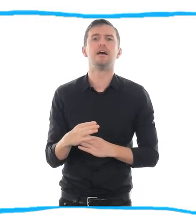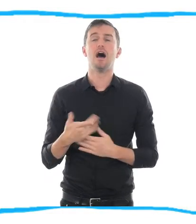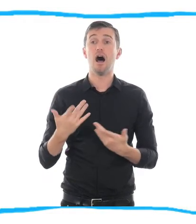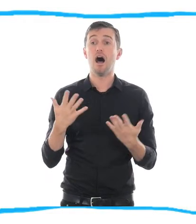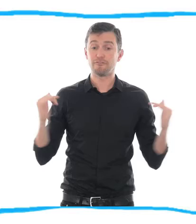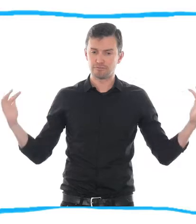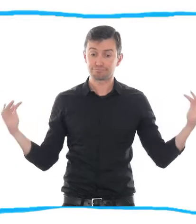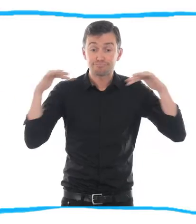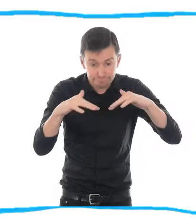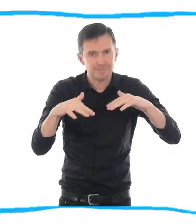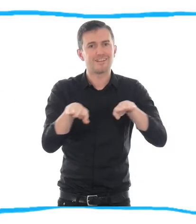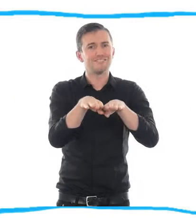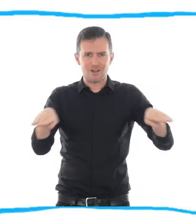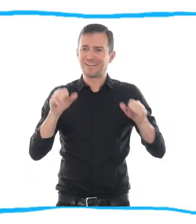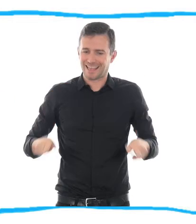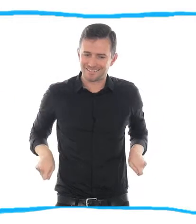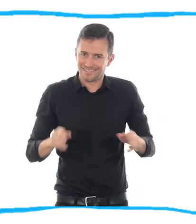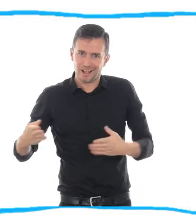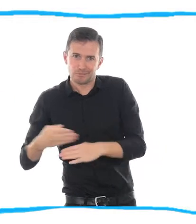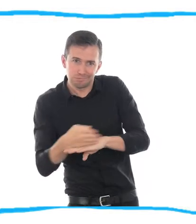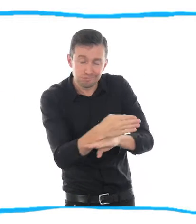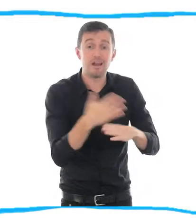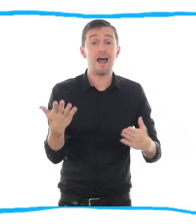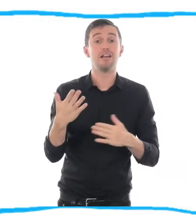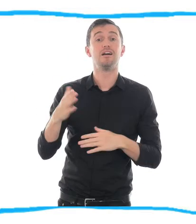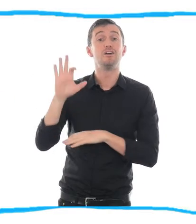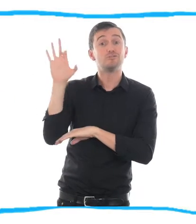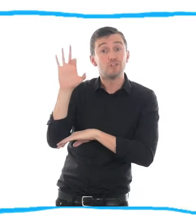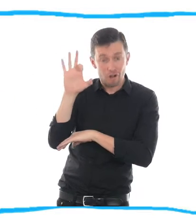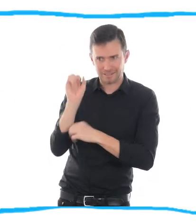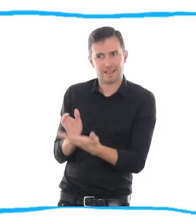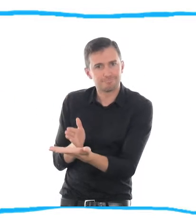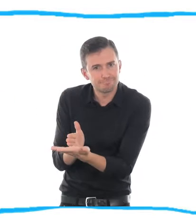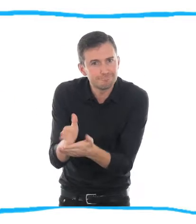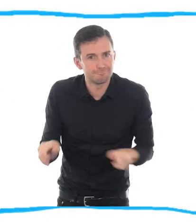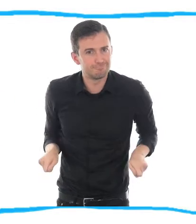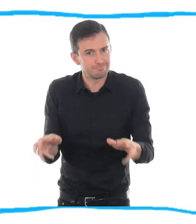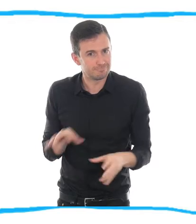accessible venues, where there is room to move around as well as accessible toilets.